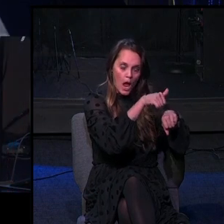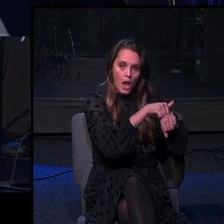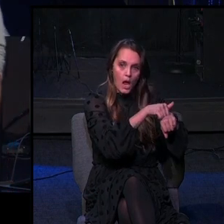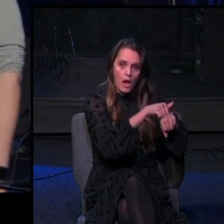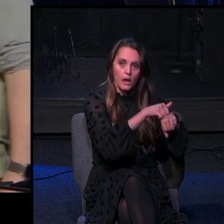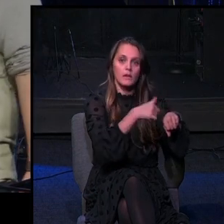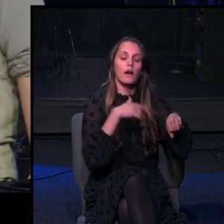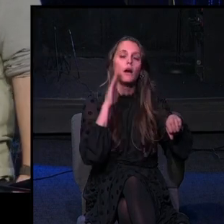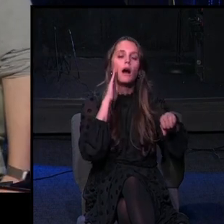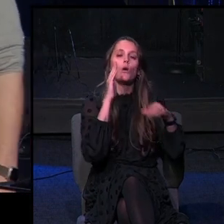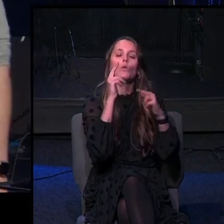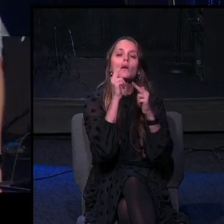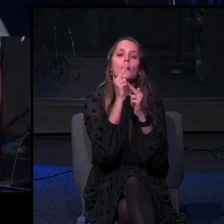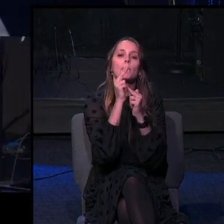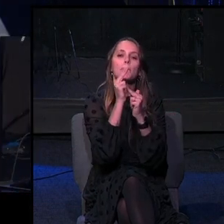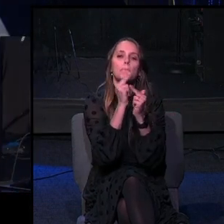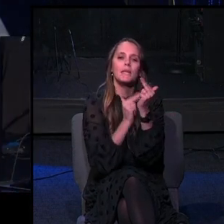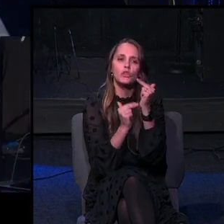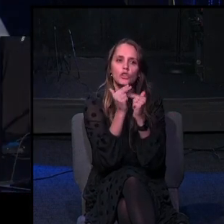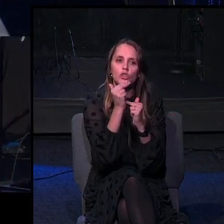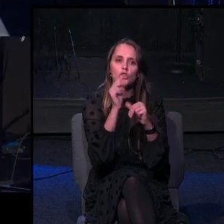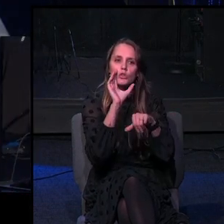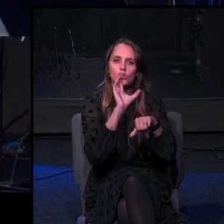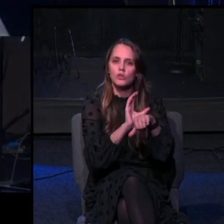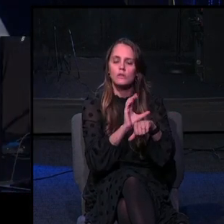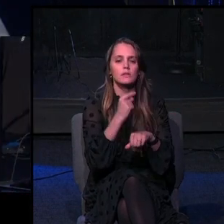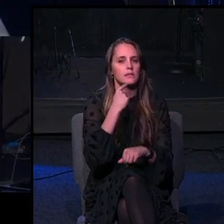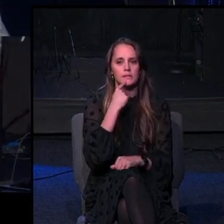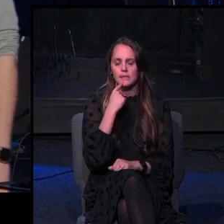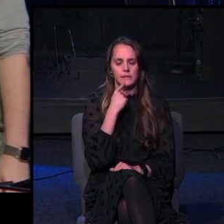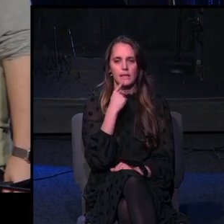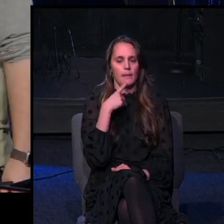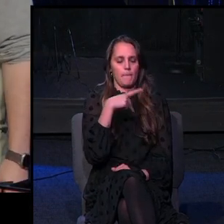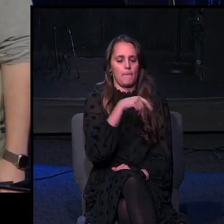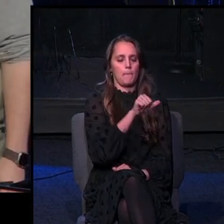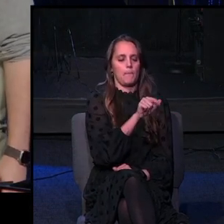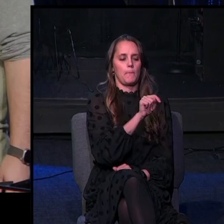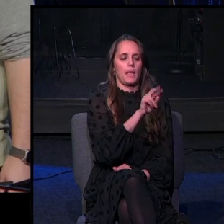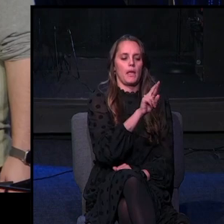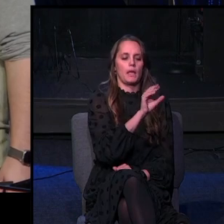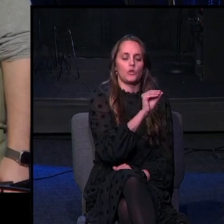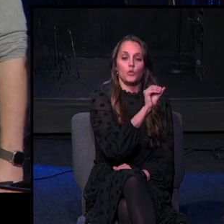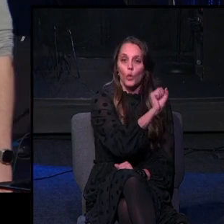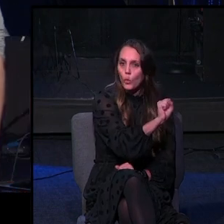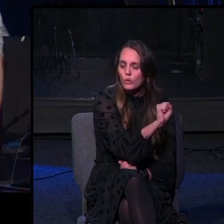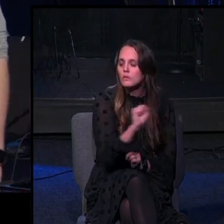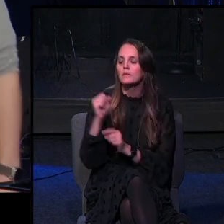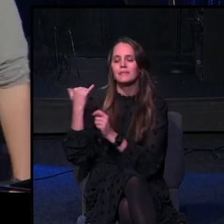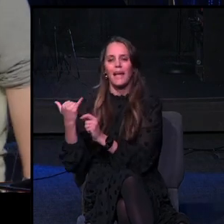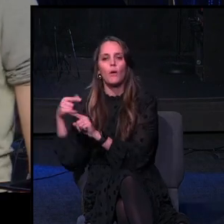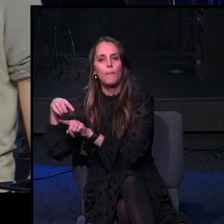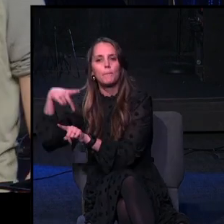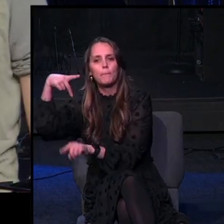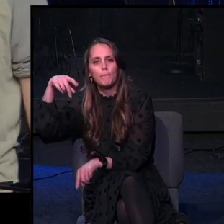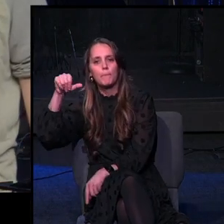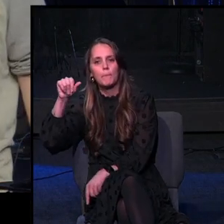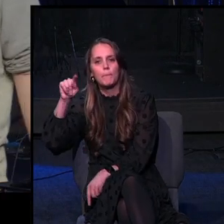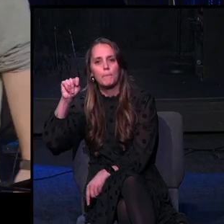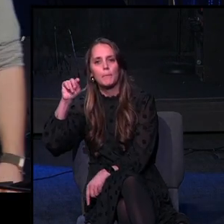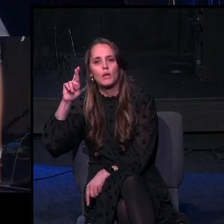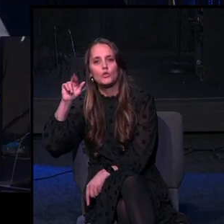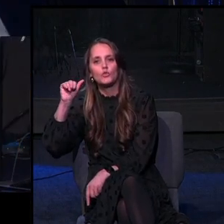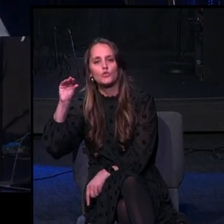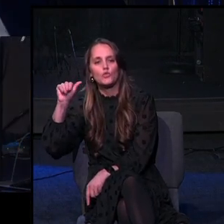my church. He changes the word. This is where he doesn't say Petros like Peter. He says Petra. Petra means